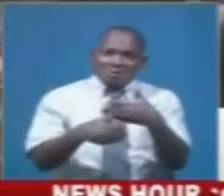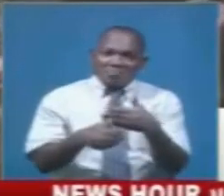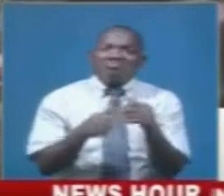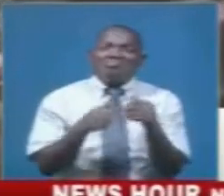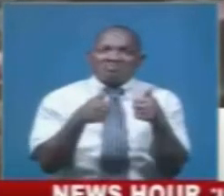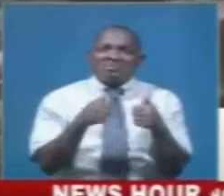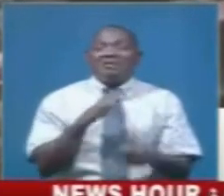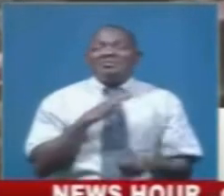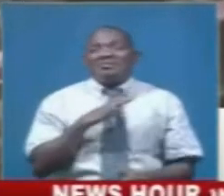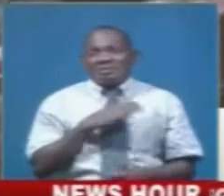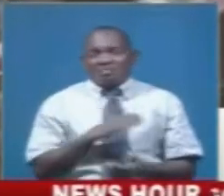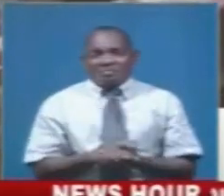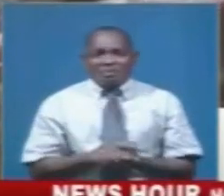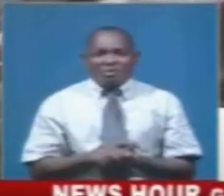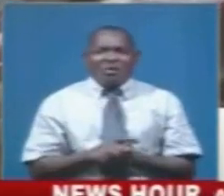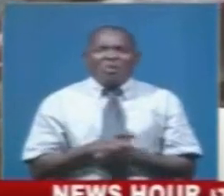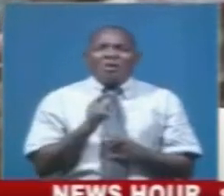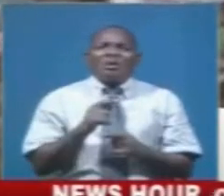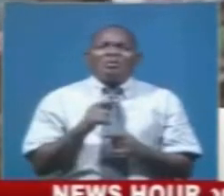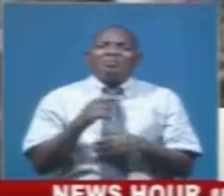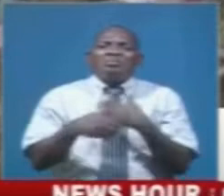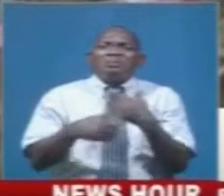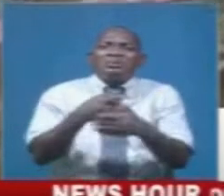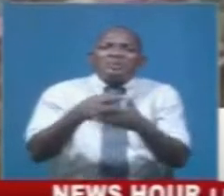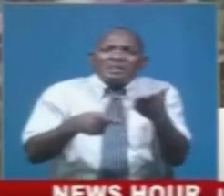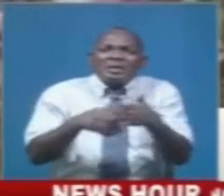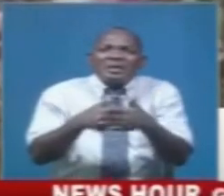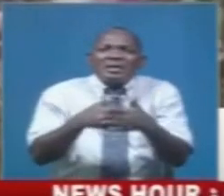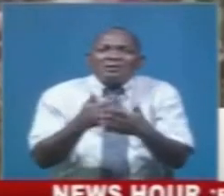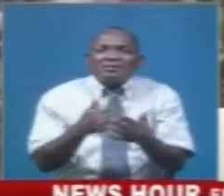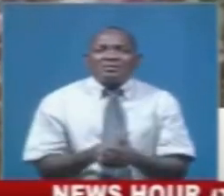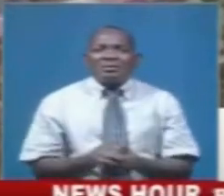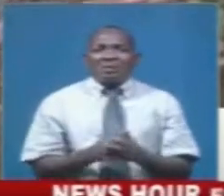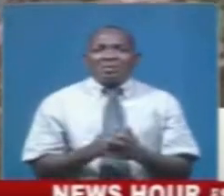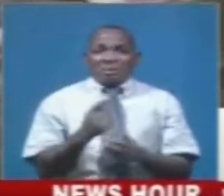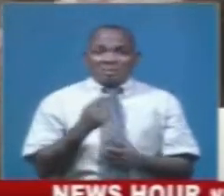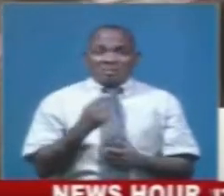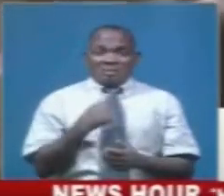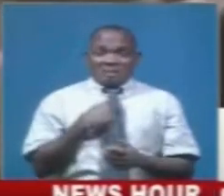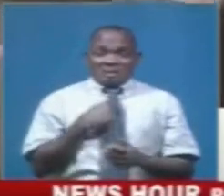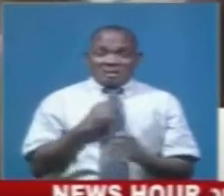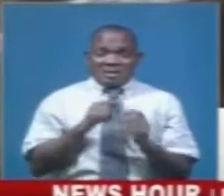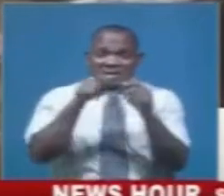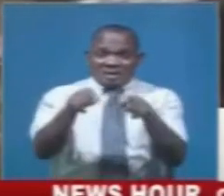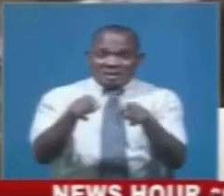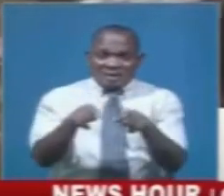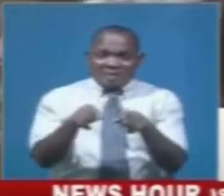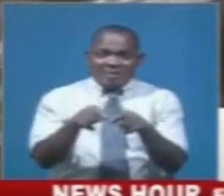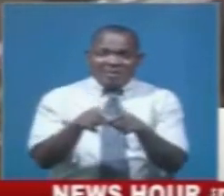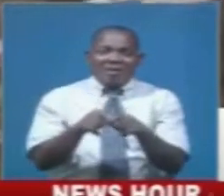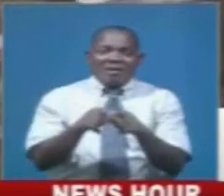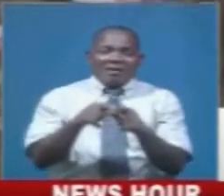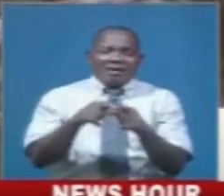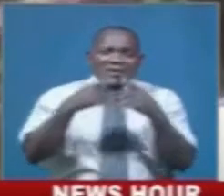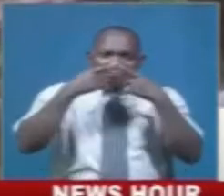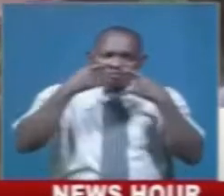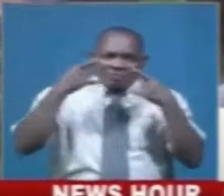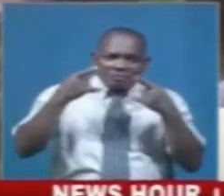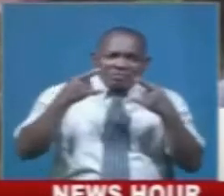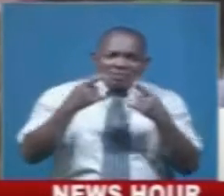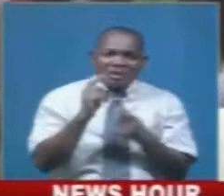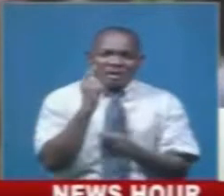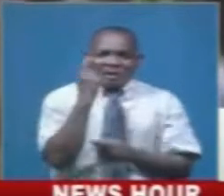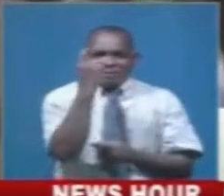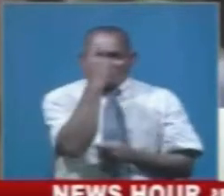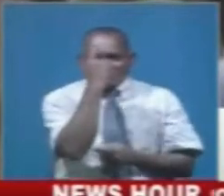so basically, what was the process that you were taken through? Oh no, I washed my hands, checked my temperature. They checked my